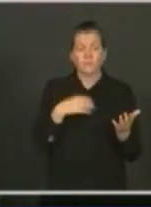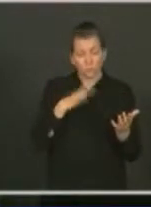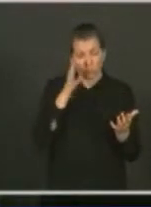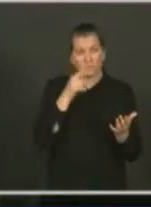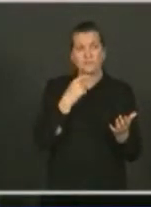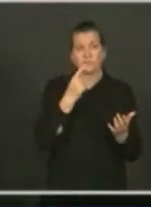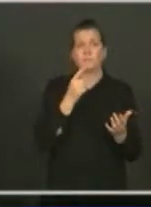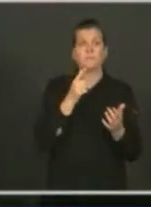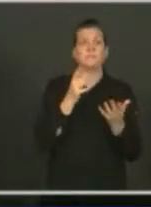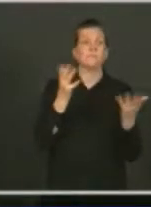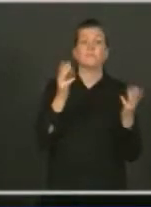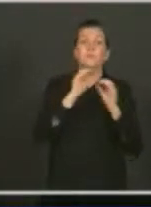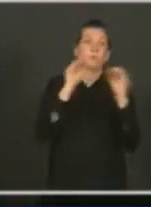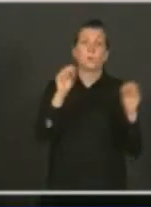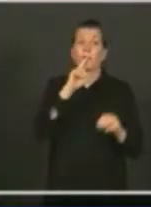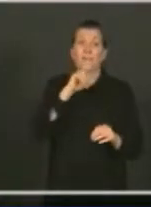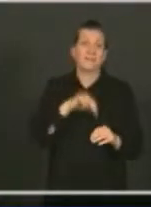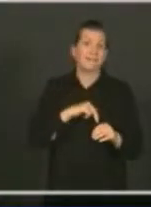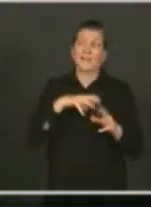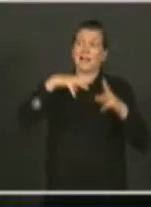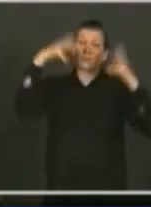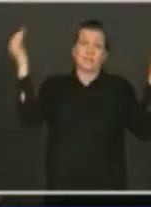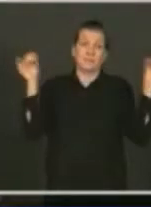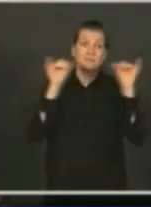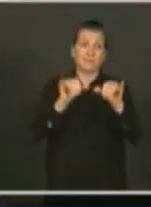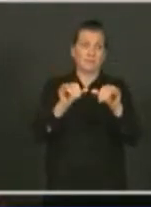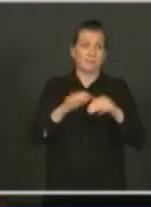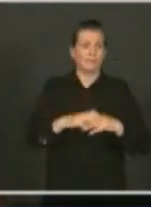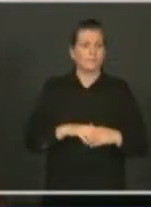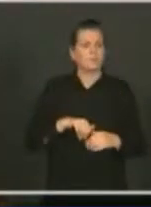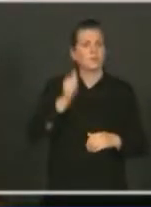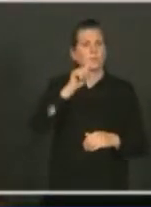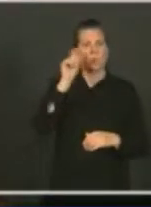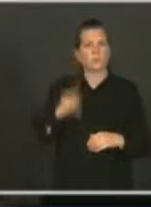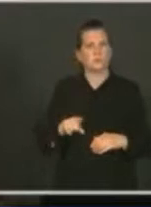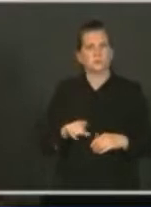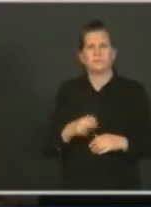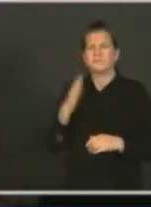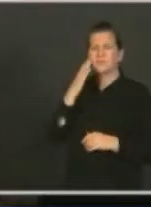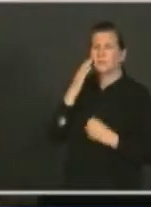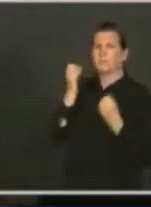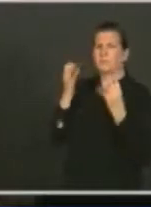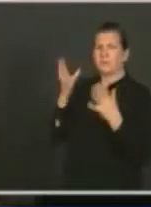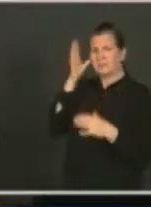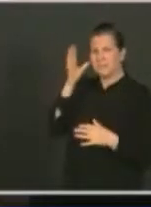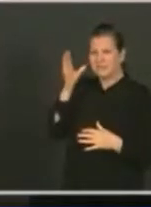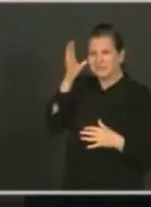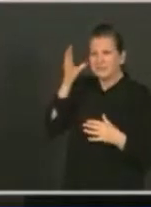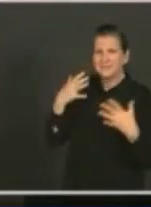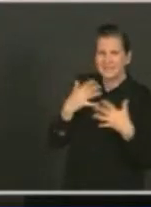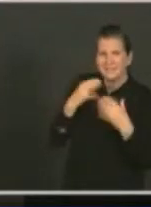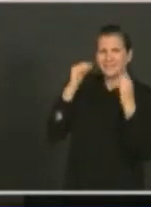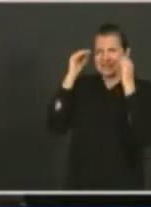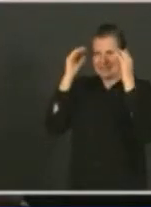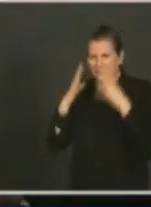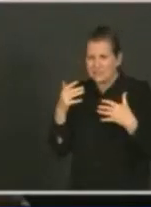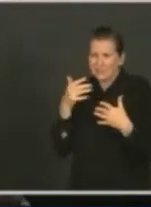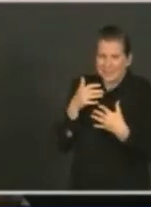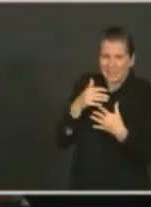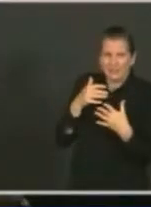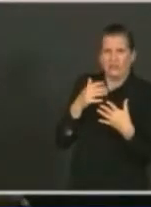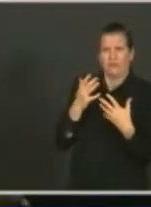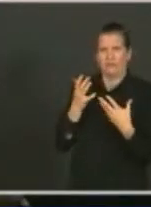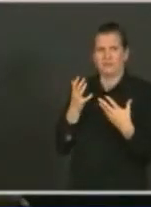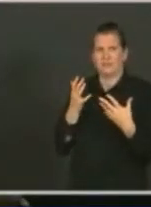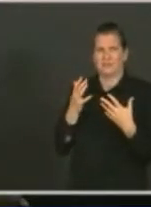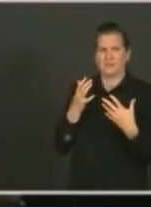Schools, parents are scared, teachers are scared. We're here saying every day there's new record-breaking numbers. There's a Harvard Global